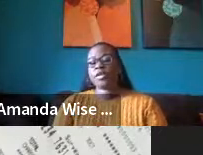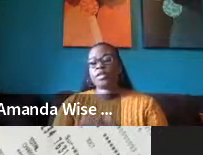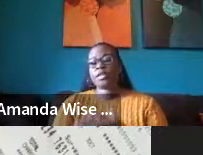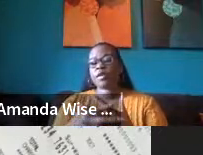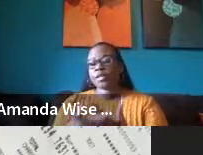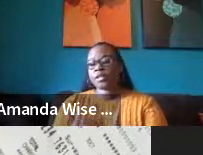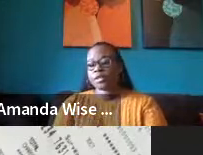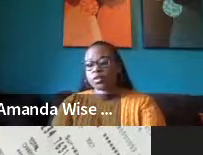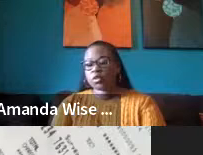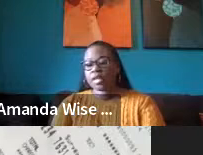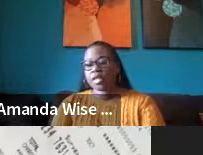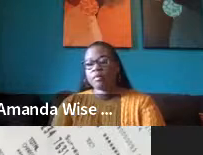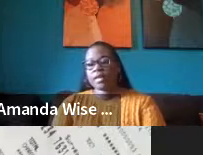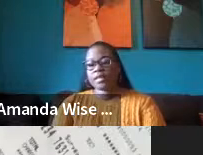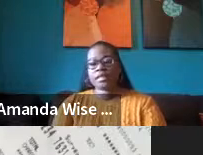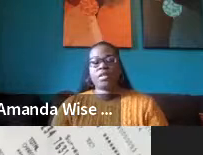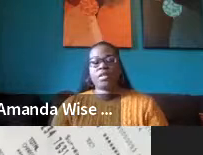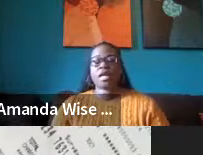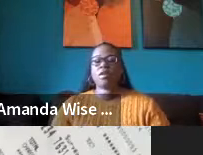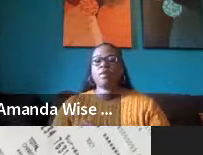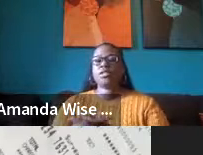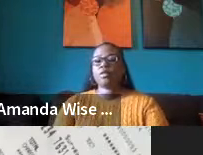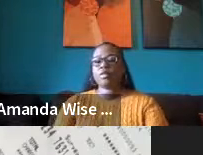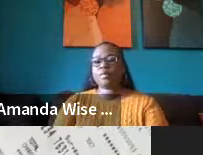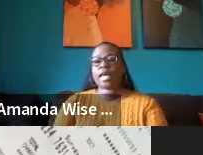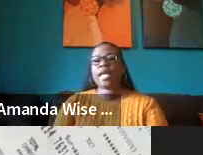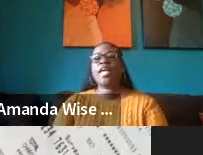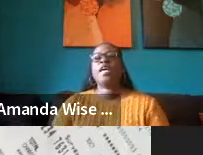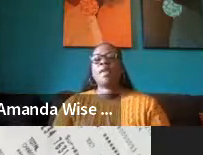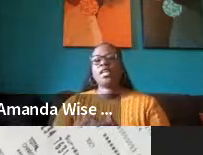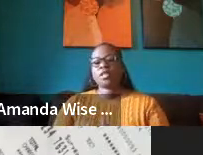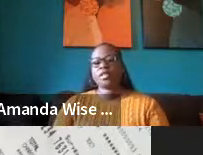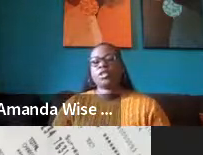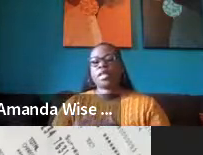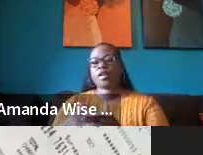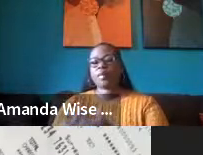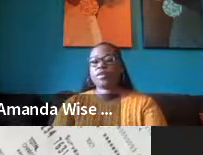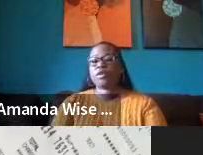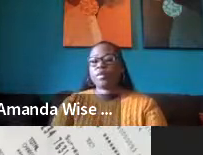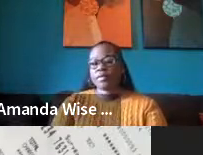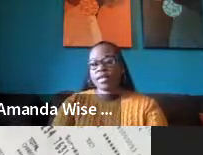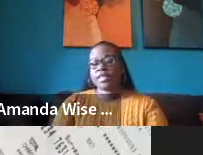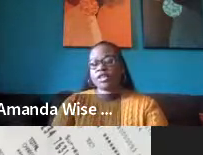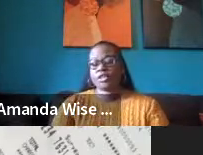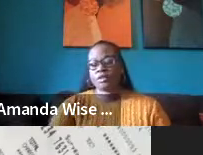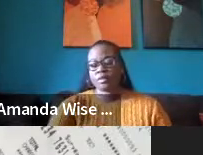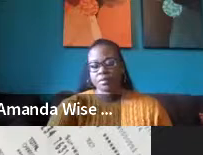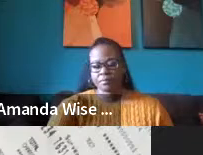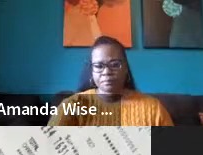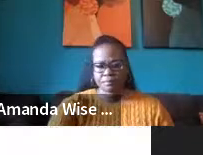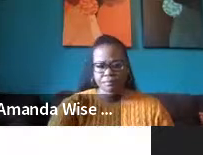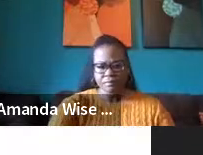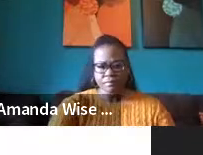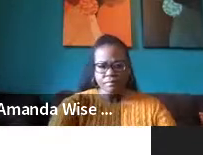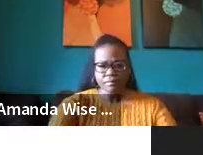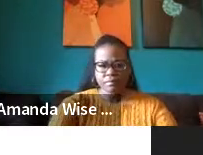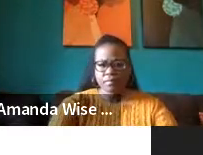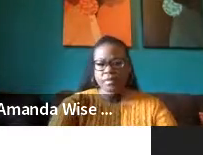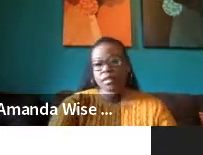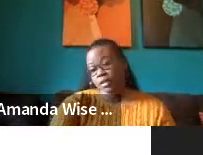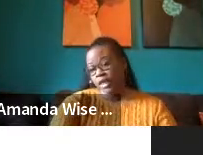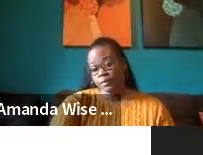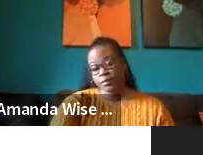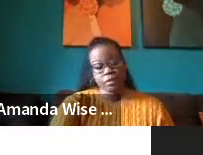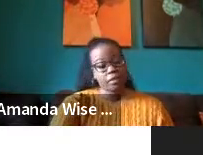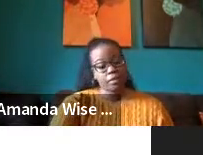And so when you're talking about your social media presence and you're talking about your website, make sure that you're talking about the great things that you're doing.